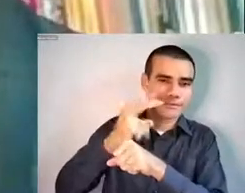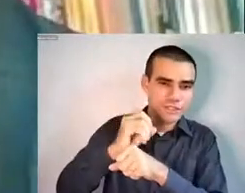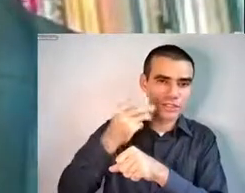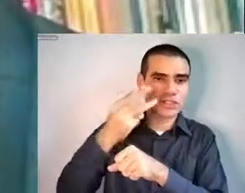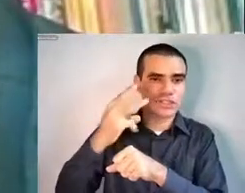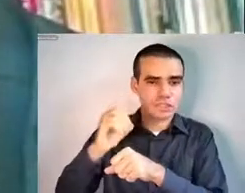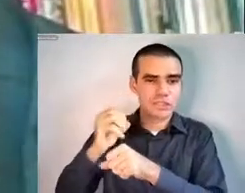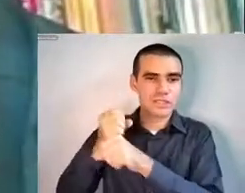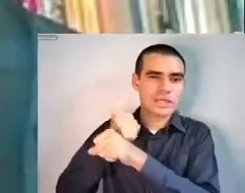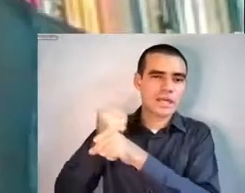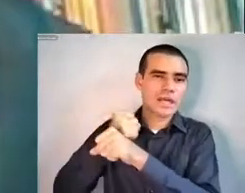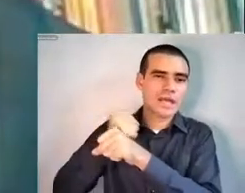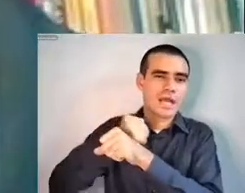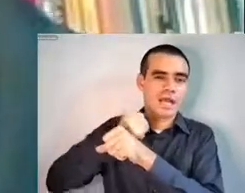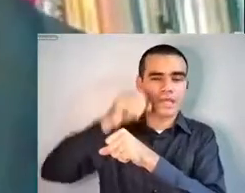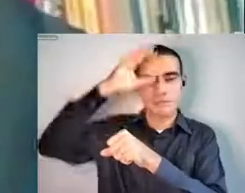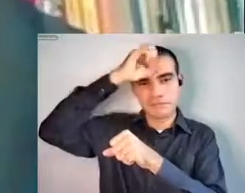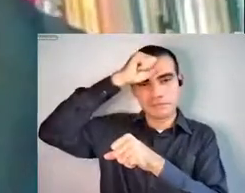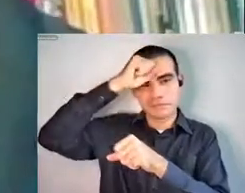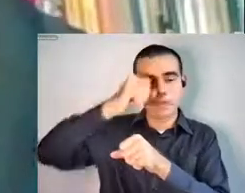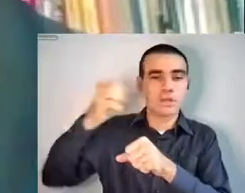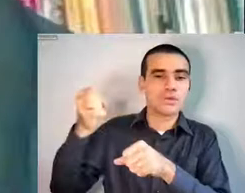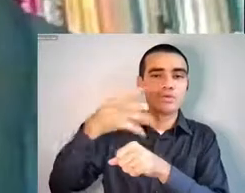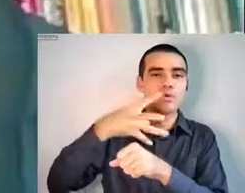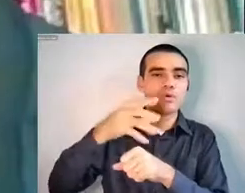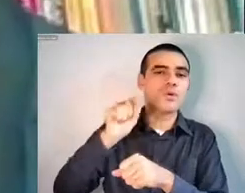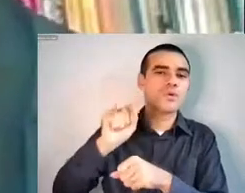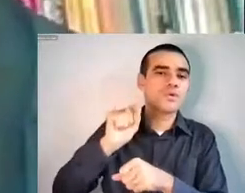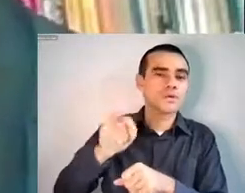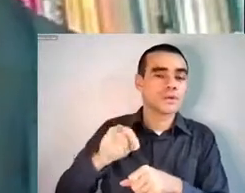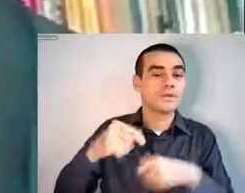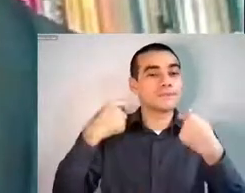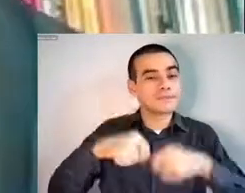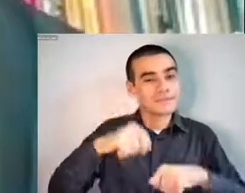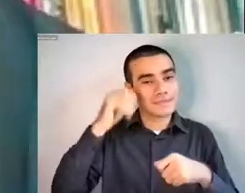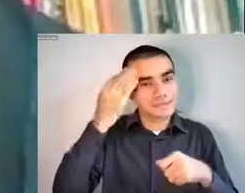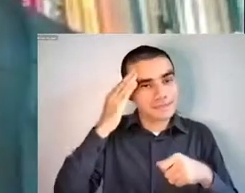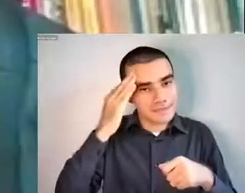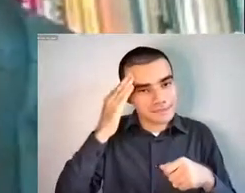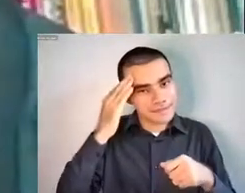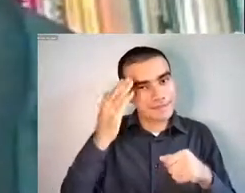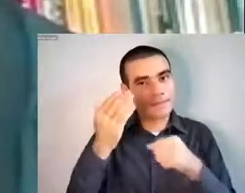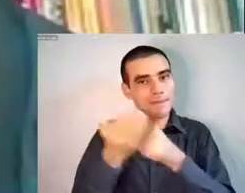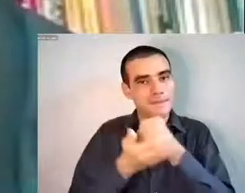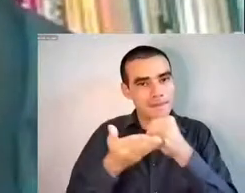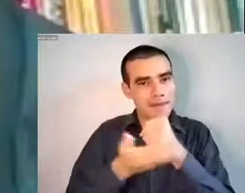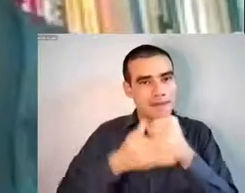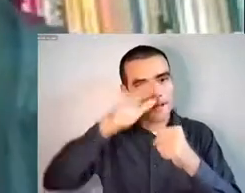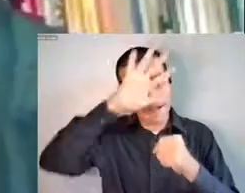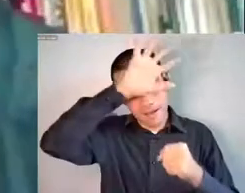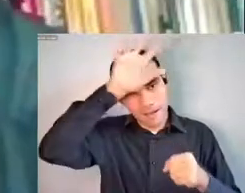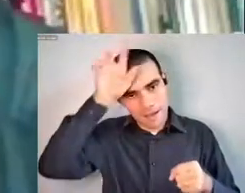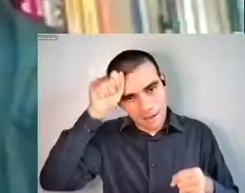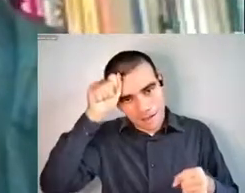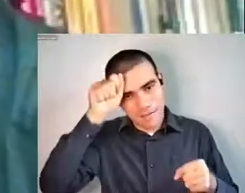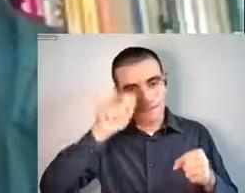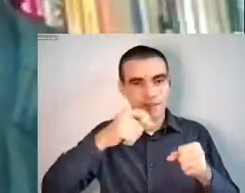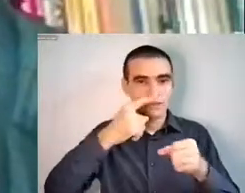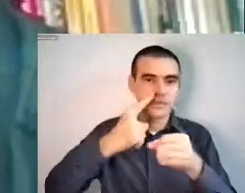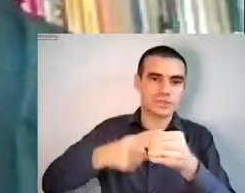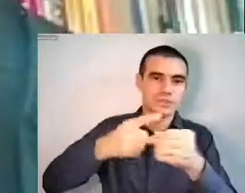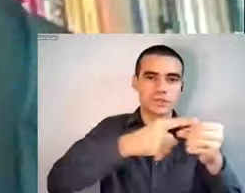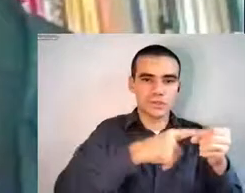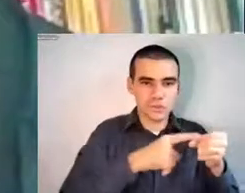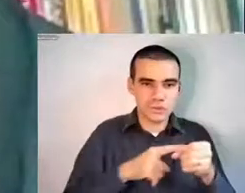20, 30 years ago, that we will change now? We need to have a basic understanding of how the Amazon and